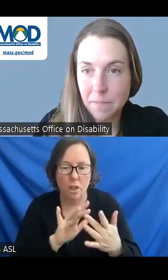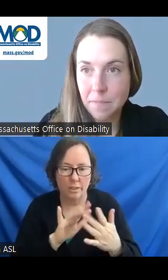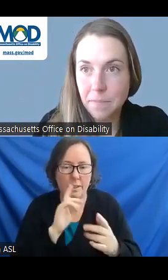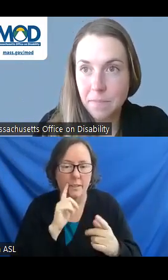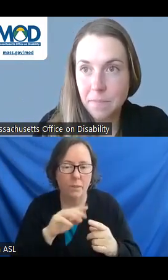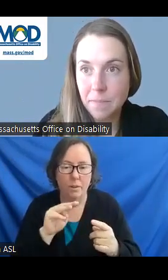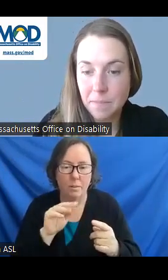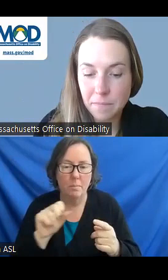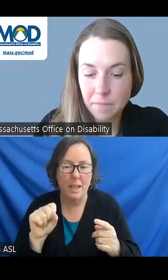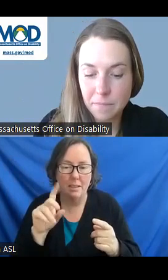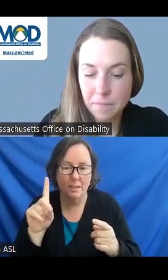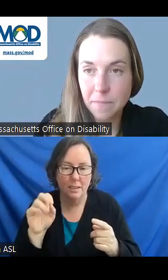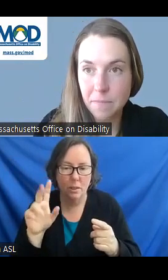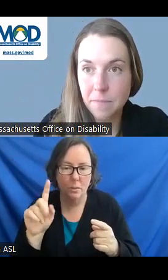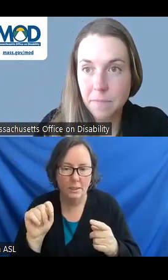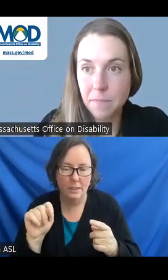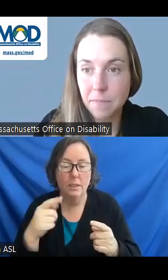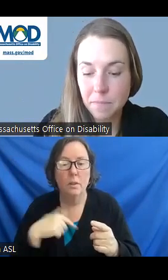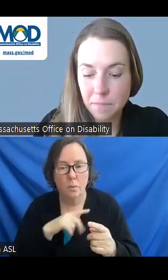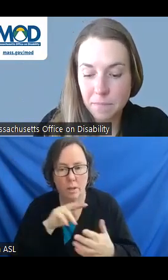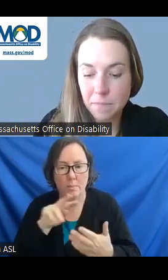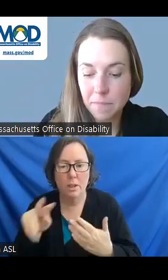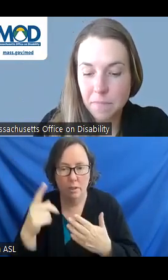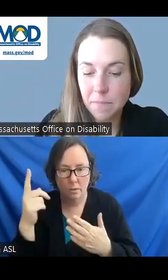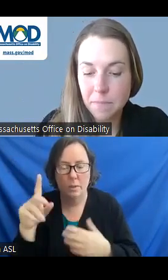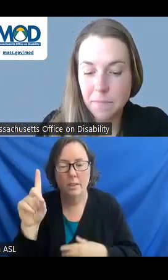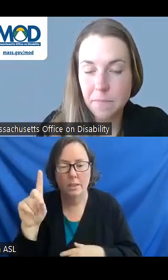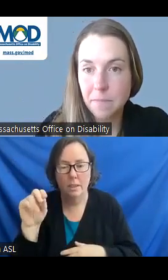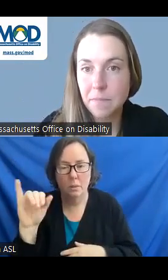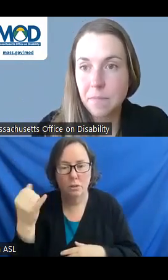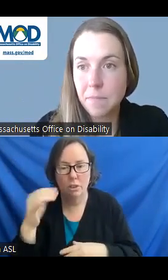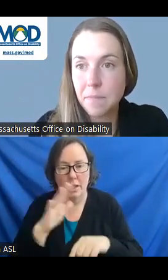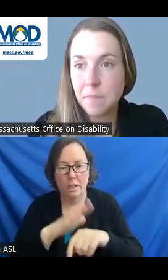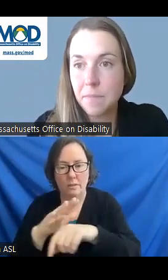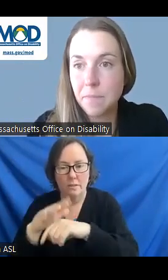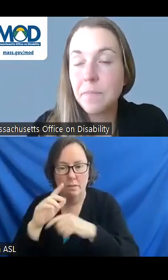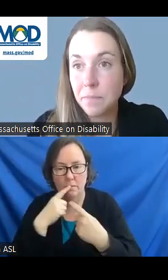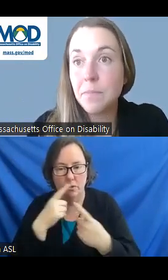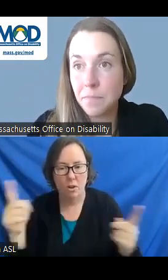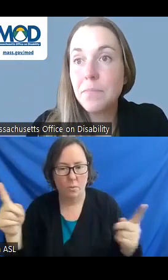been looking at is that the DOJ has issued a notice,